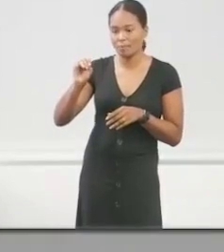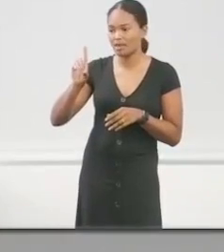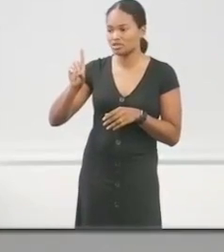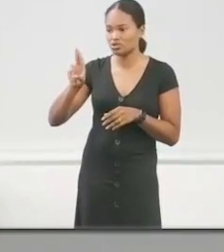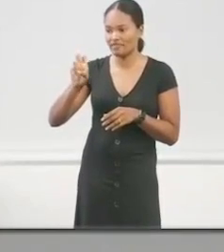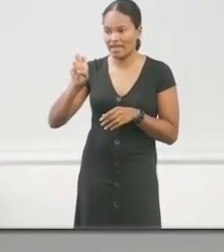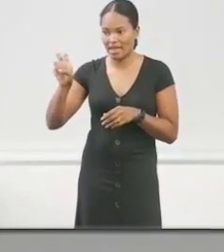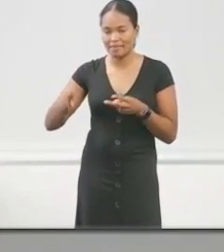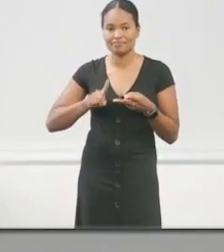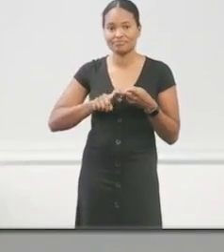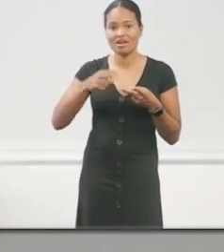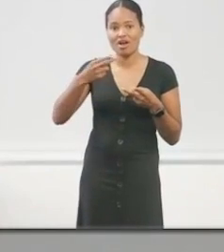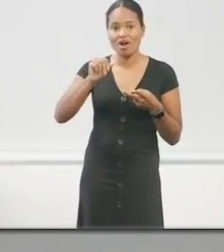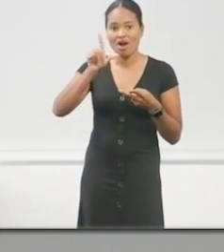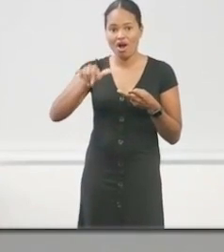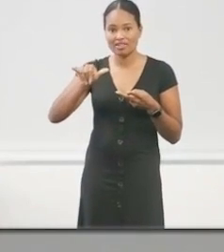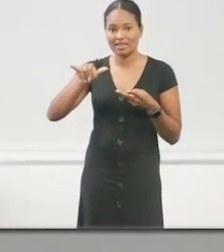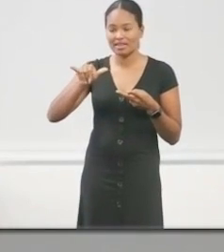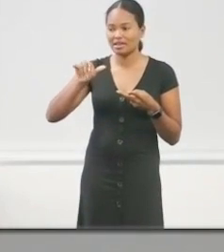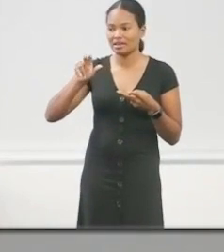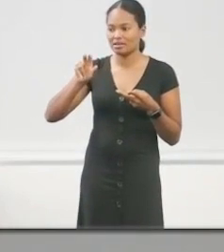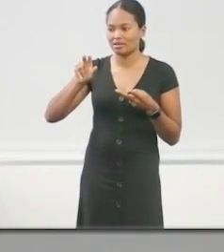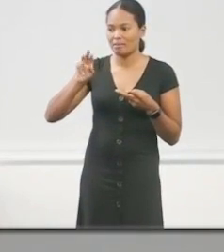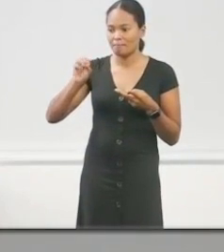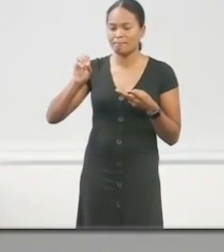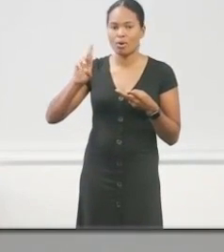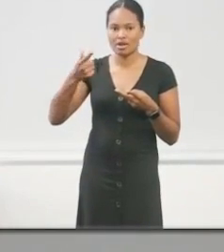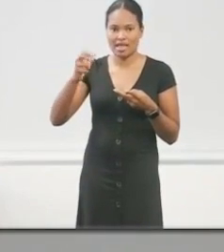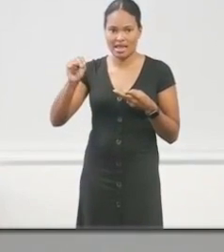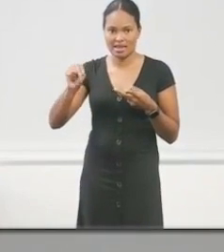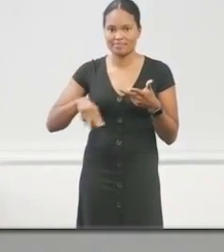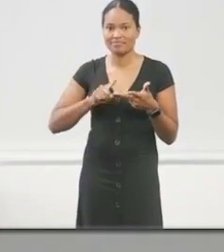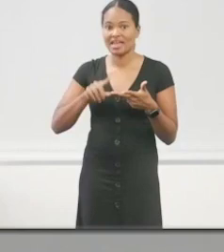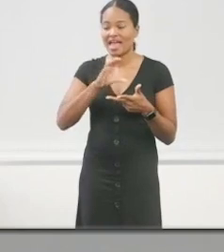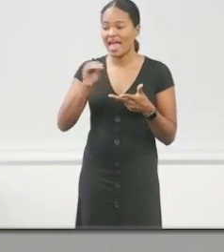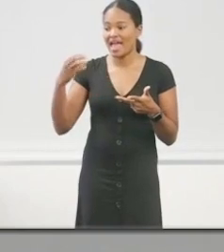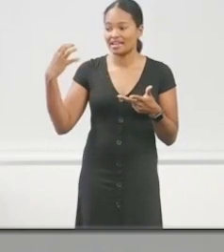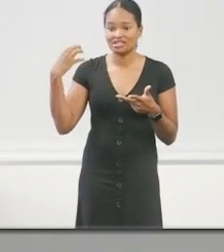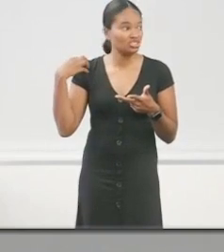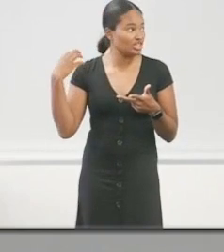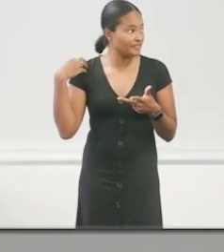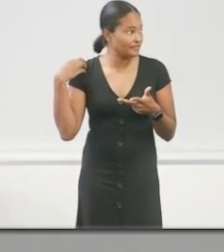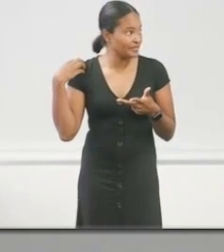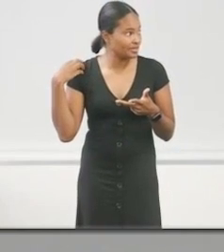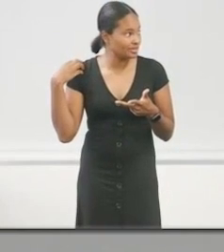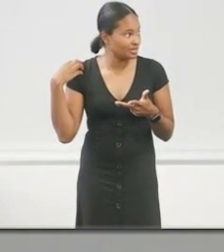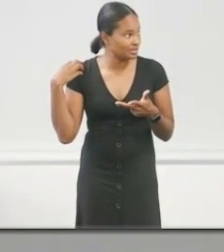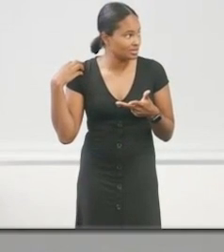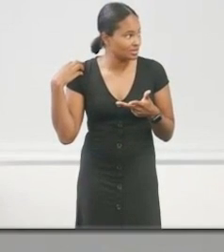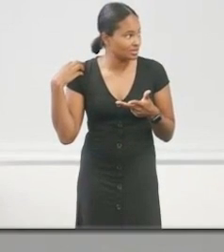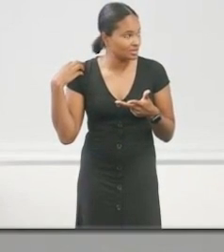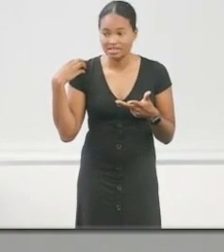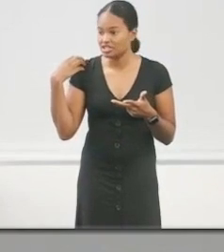Chief Forrest Smith, and you're going to have to self-introduce yourself one more time. All right, Public Information Officer. 1